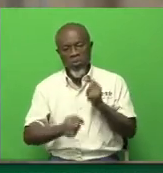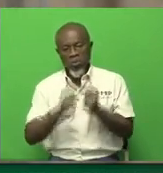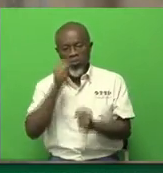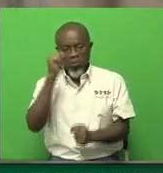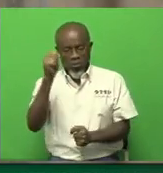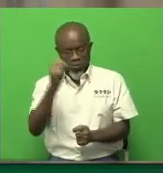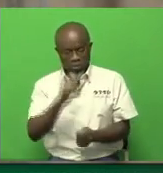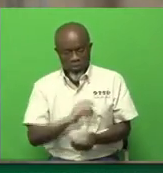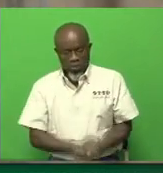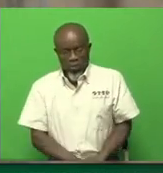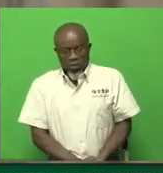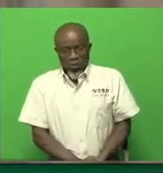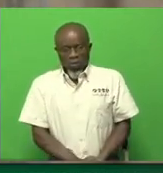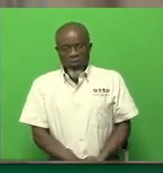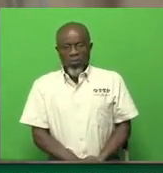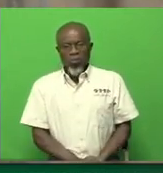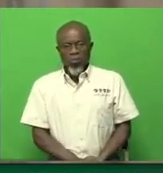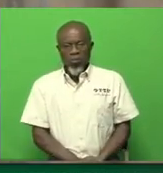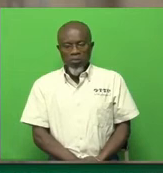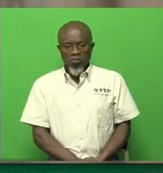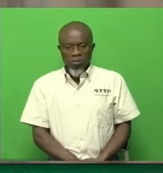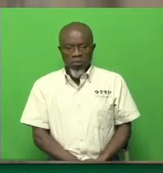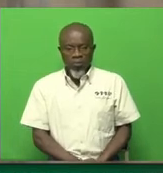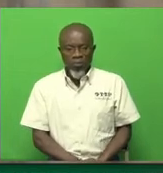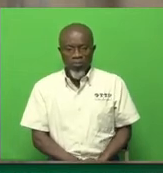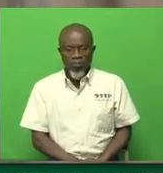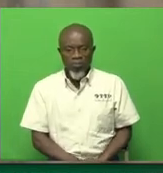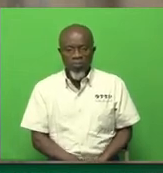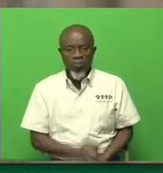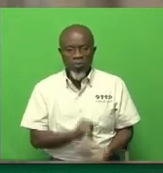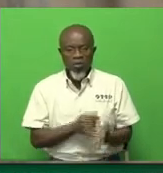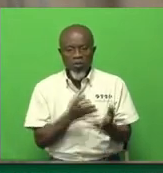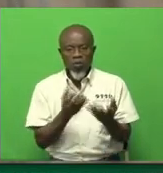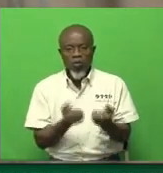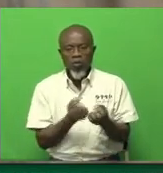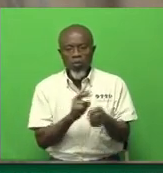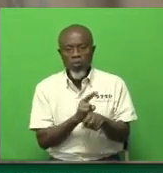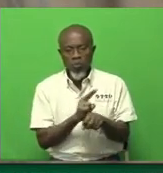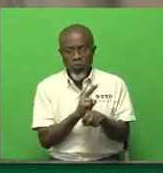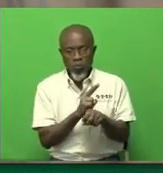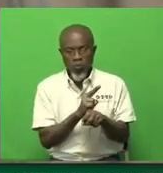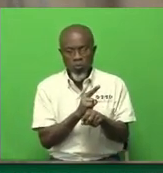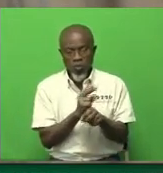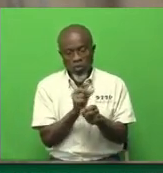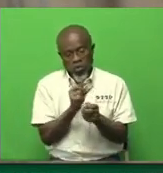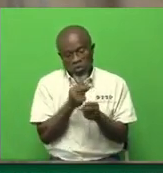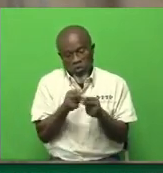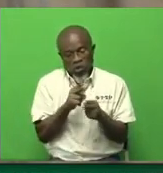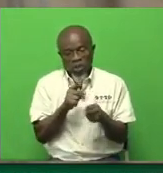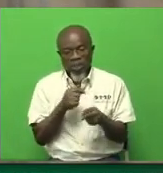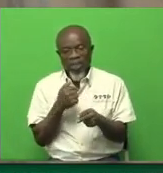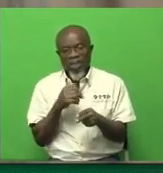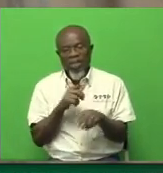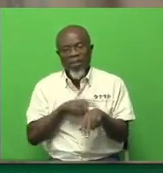Madam speaker I want to take the last few moments I have really to Advocate on behalf of my constituents in the